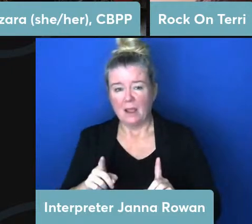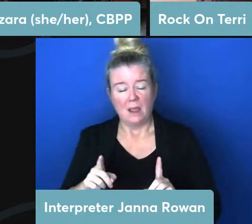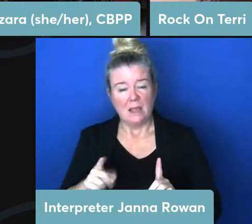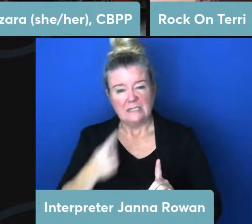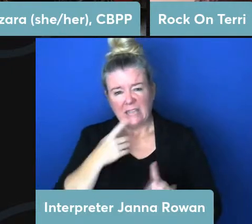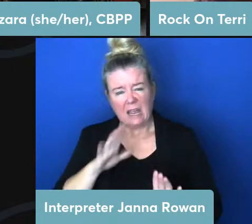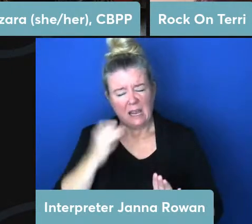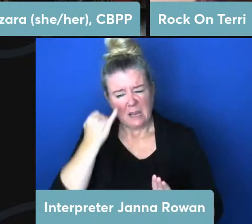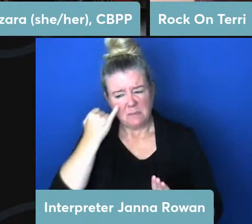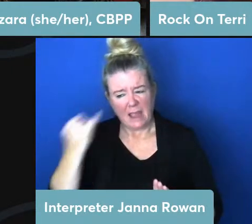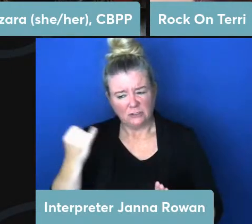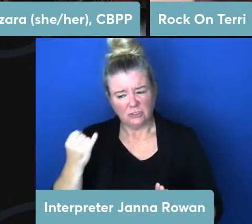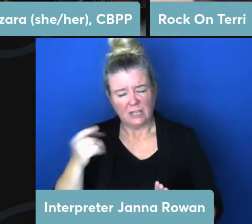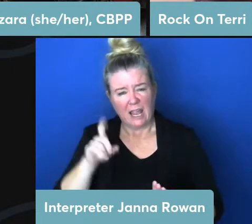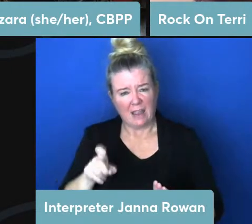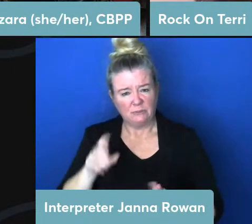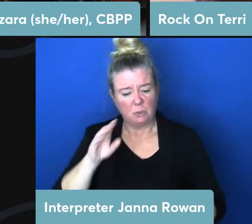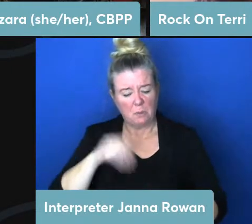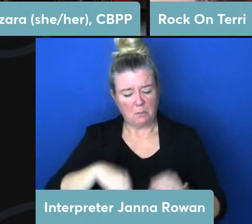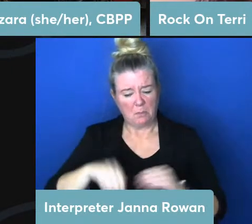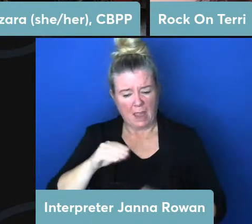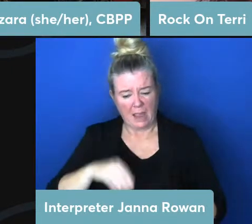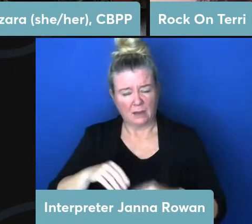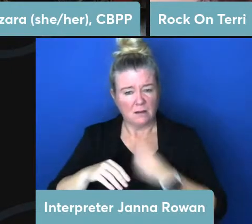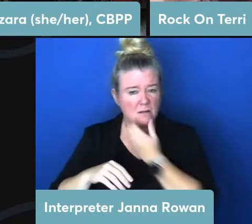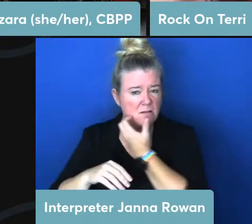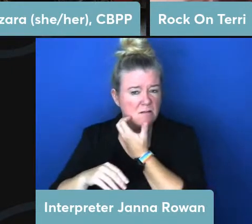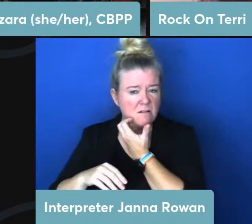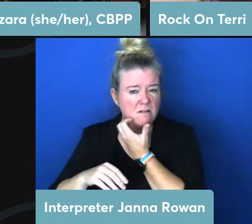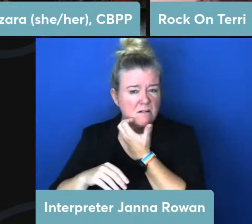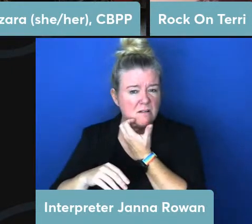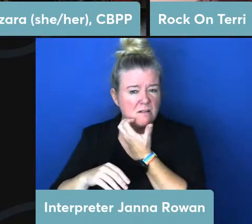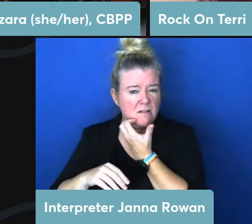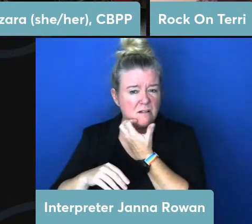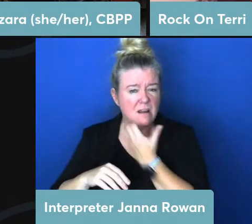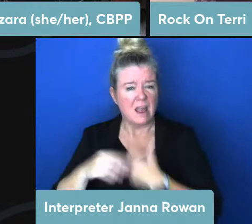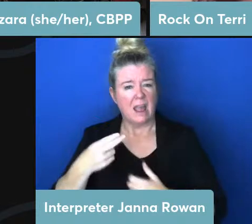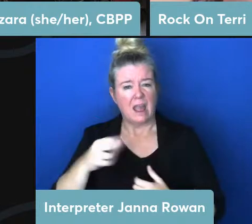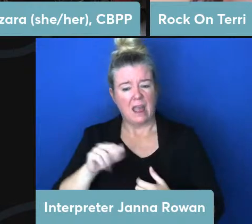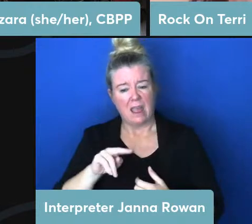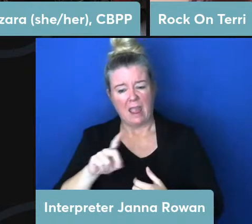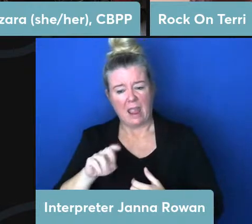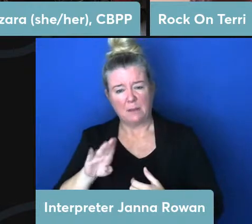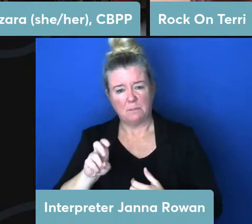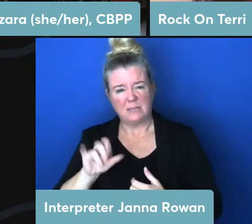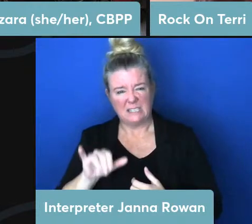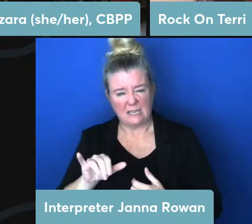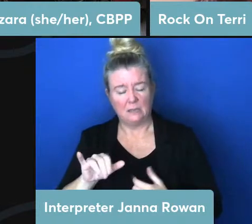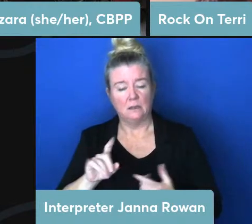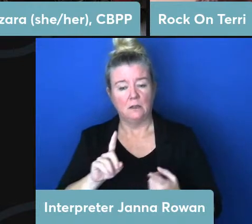imagine having to pack the hand busies. I had to pack hand busies to go